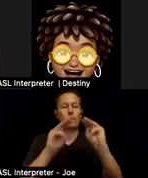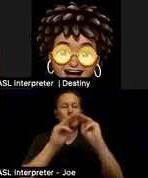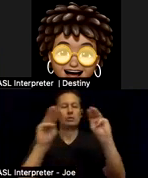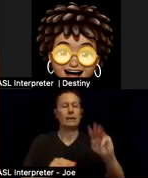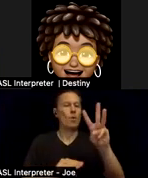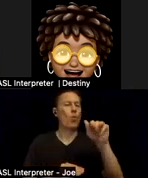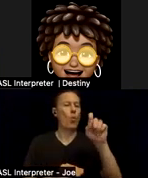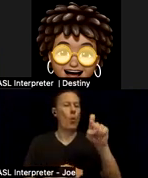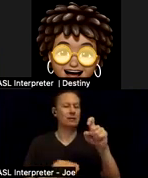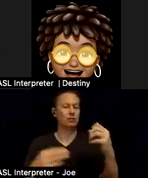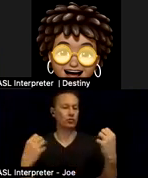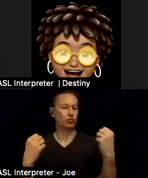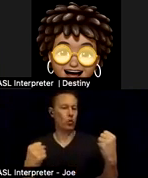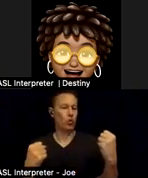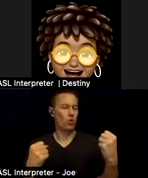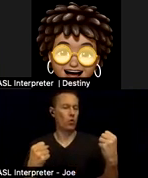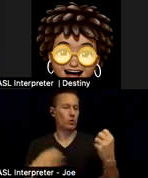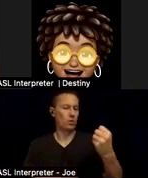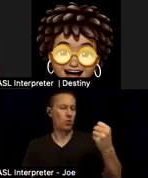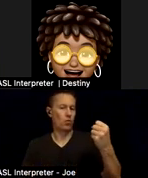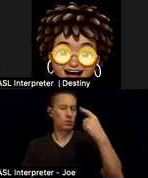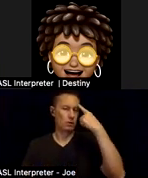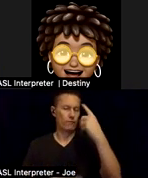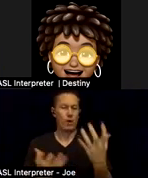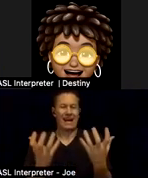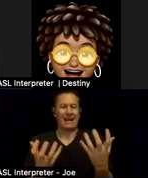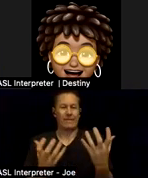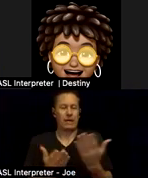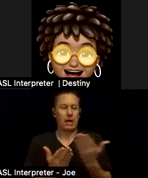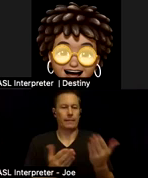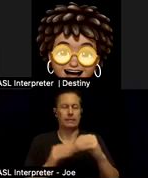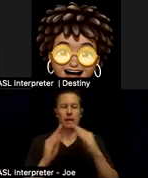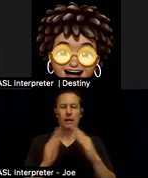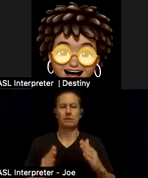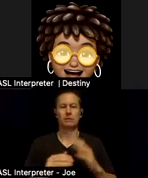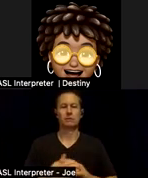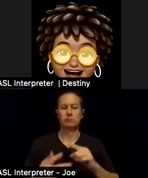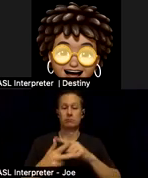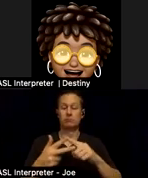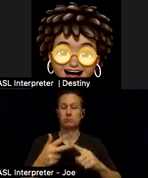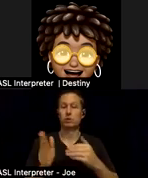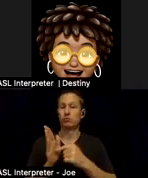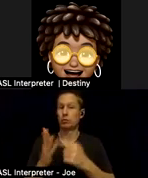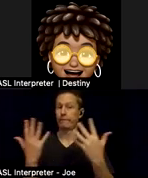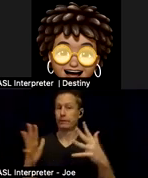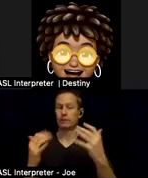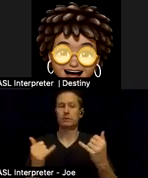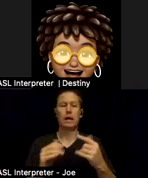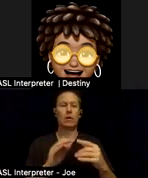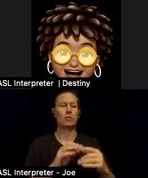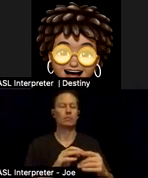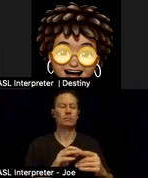So please make sure that you are using this for the heavier items. Now that I've shown you the quake hold products, let's take a look at the application.